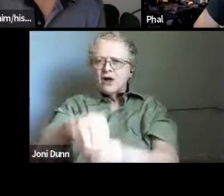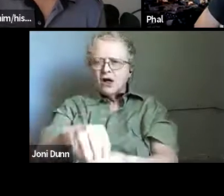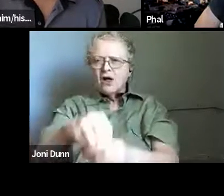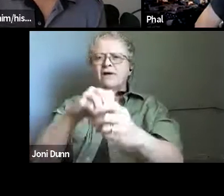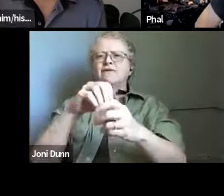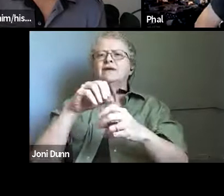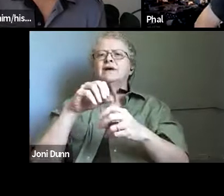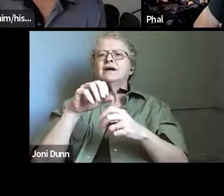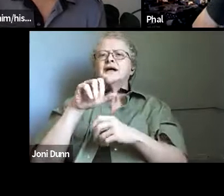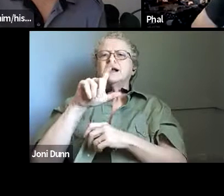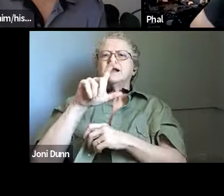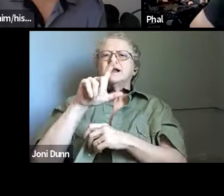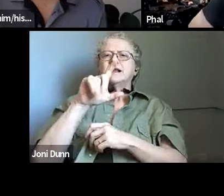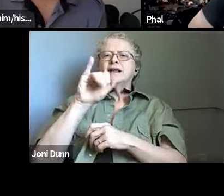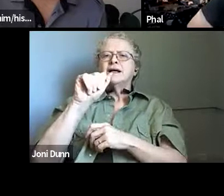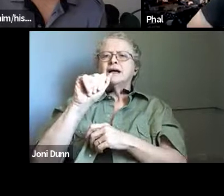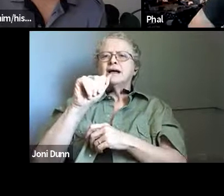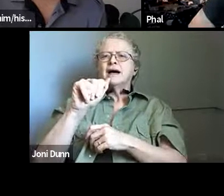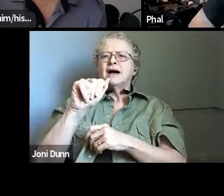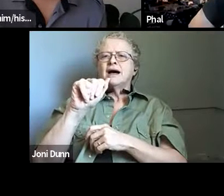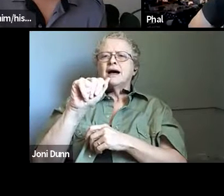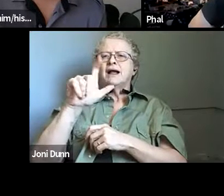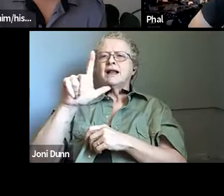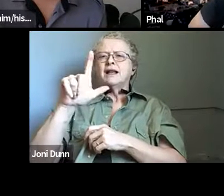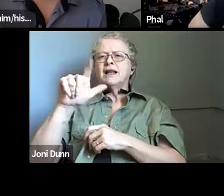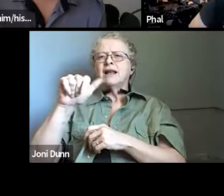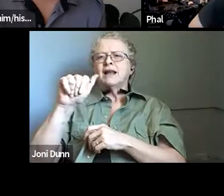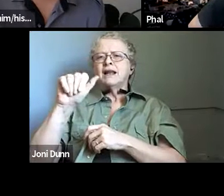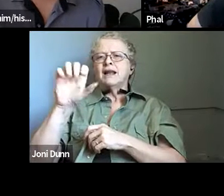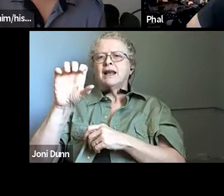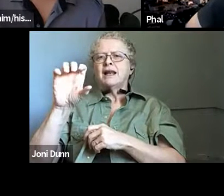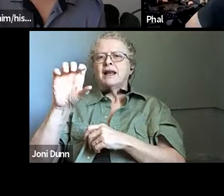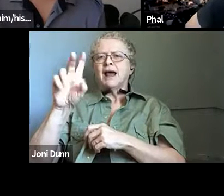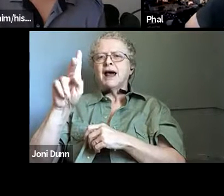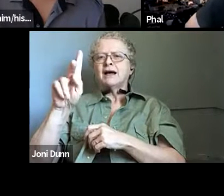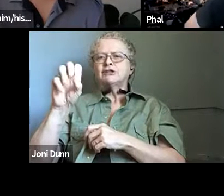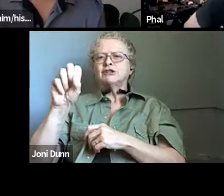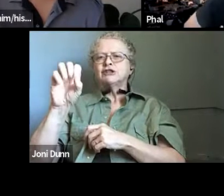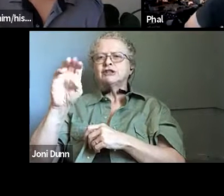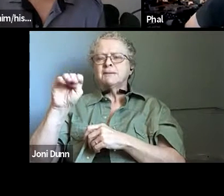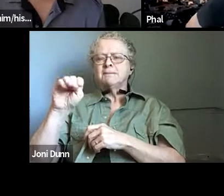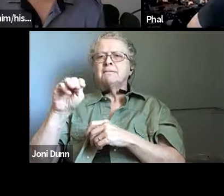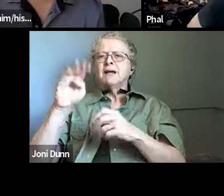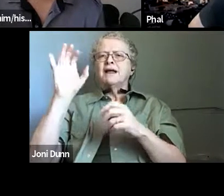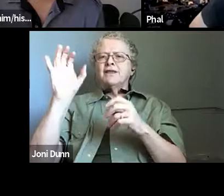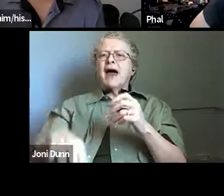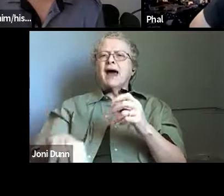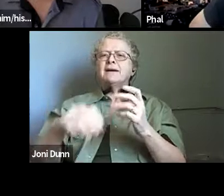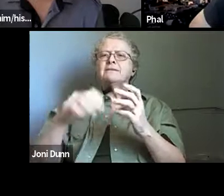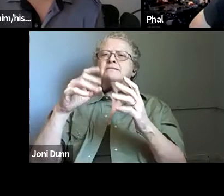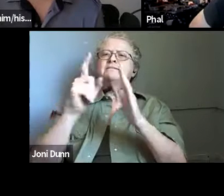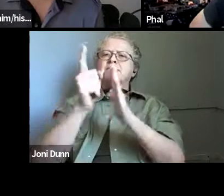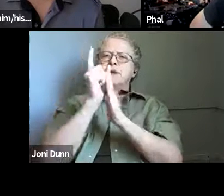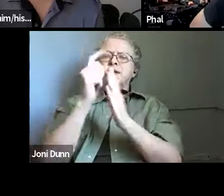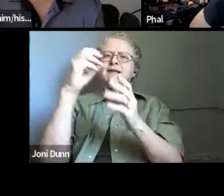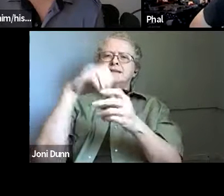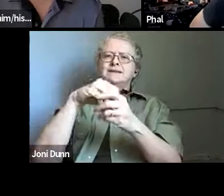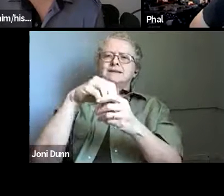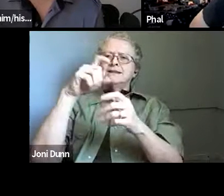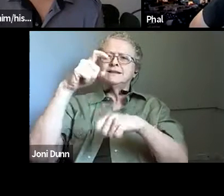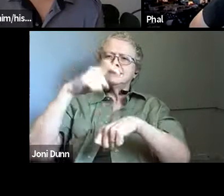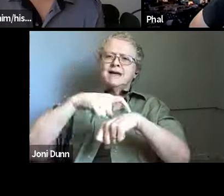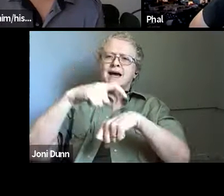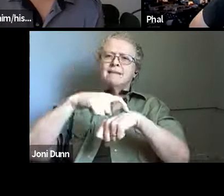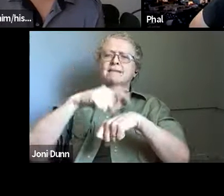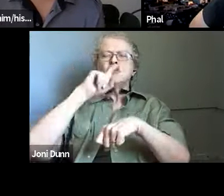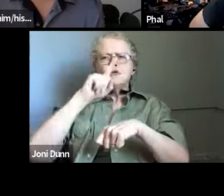Lakshmi, and Jay Dulani. And so like, that as a text was a moment, and this moment in time was really something that seeded something